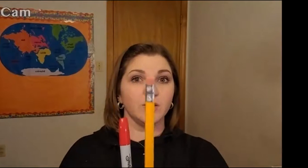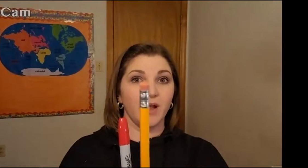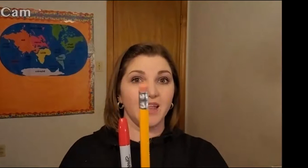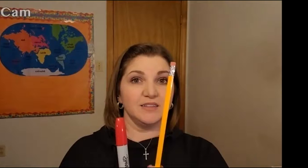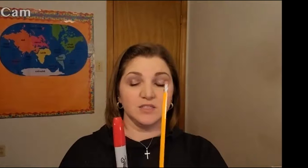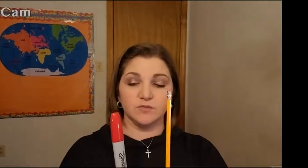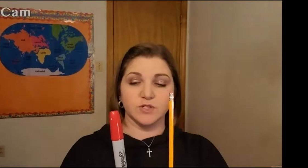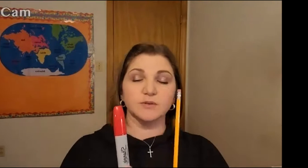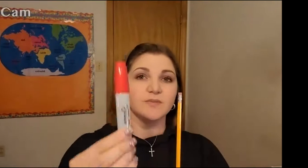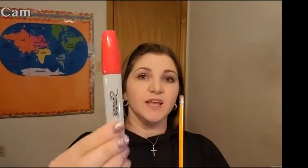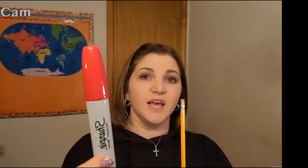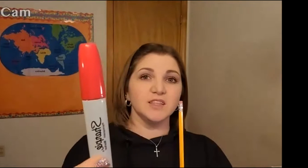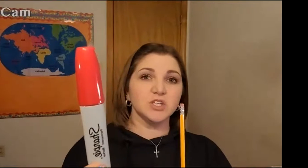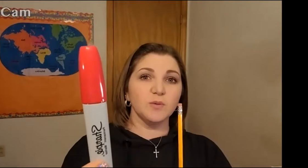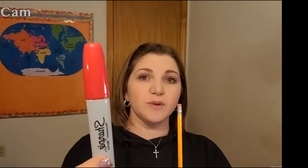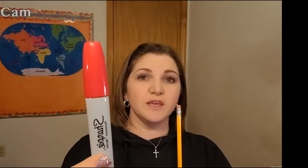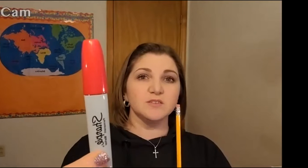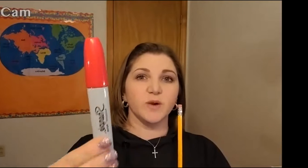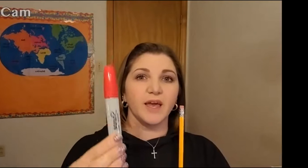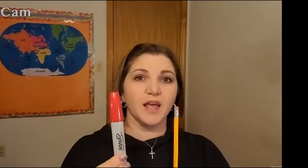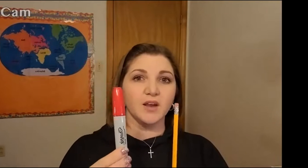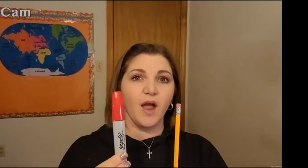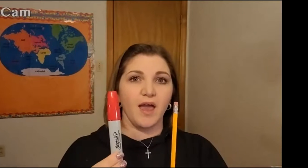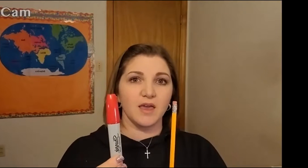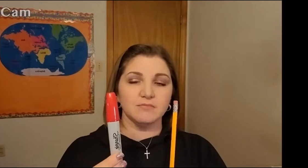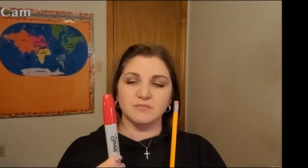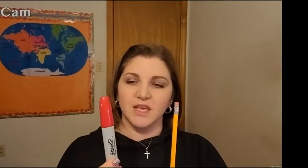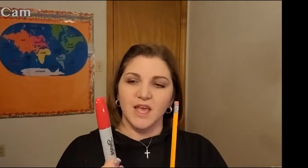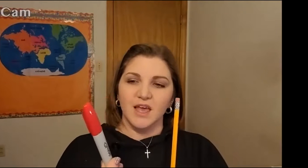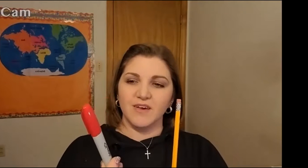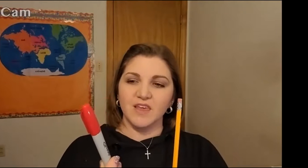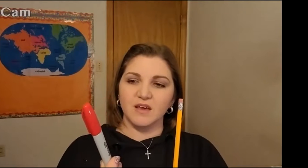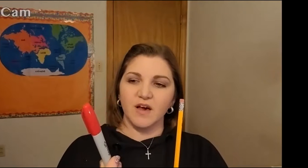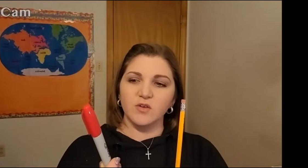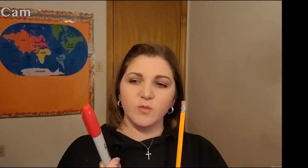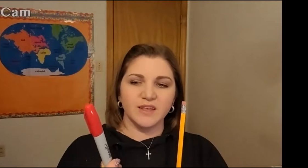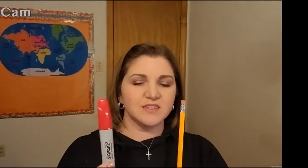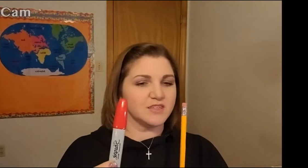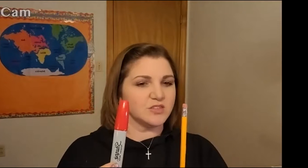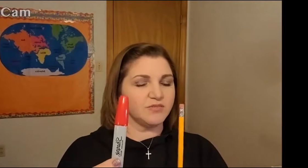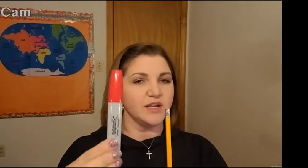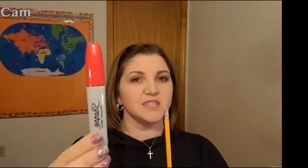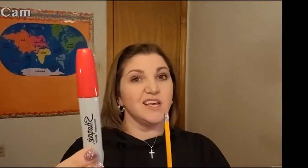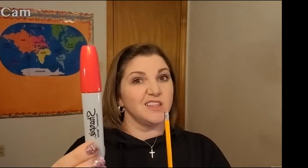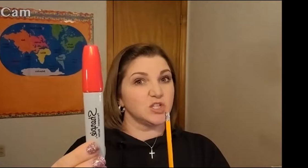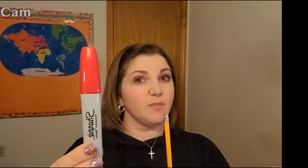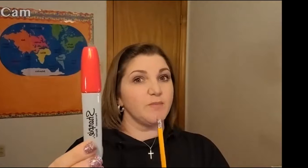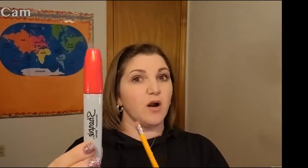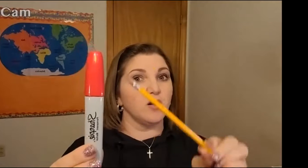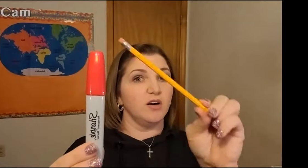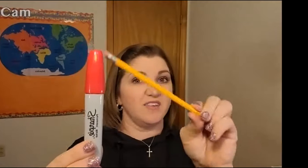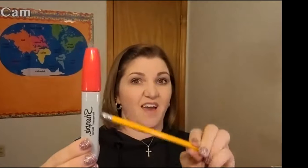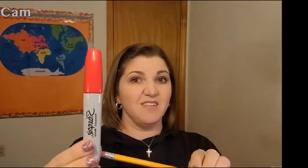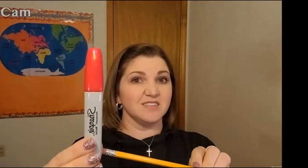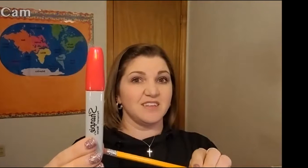yellow and red and silver, and the Sharpie is red and gray. If I think of other ways that they're different, the Sharpie